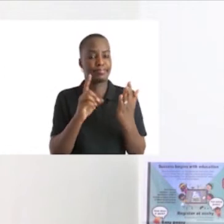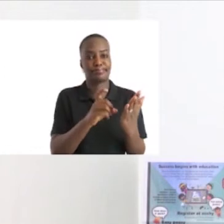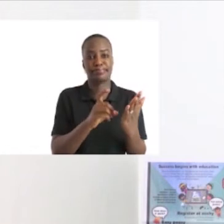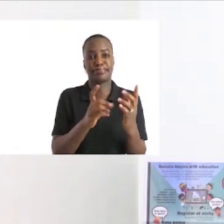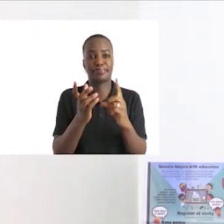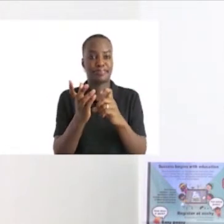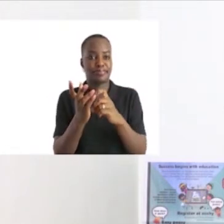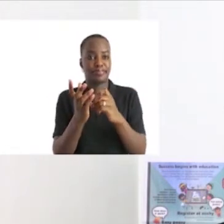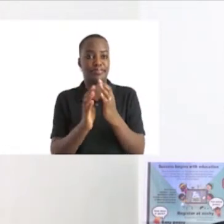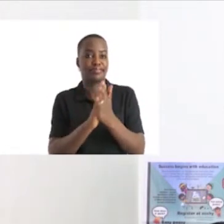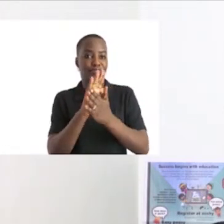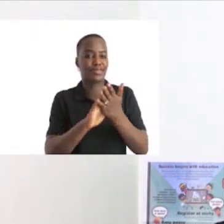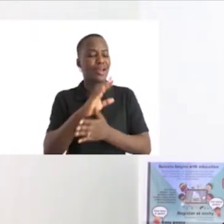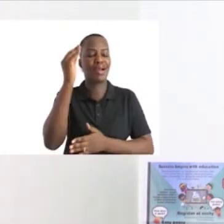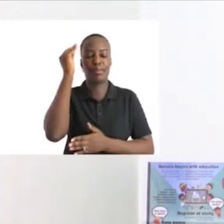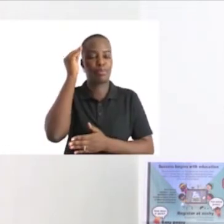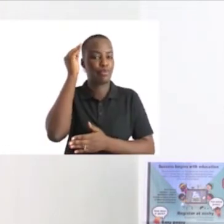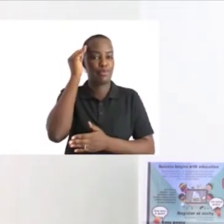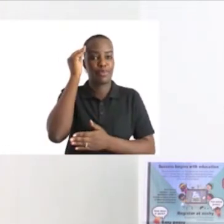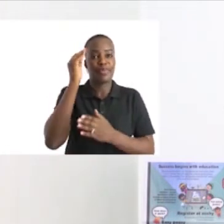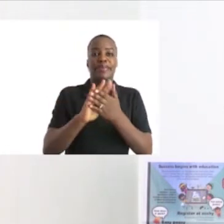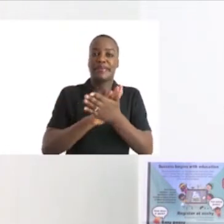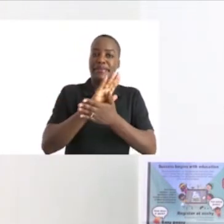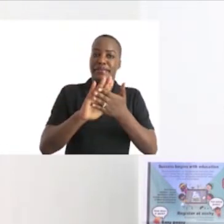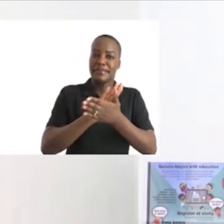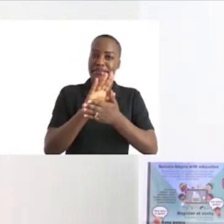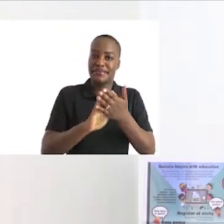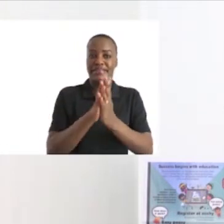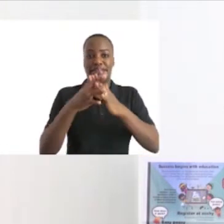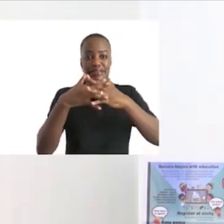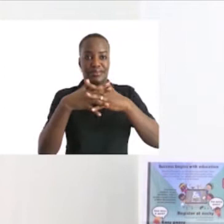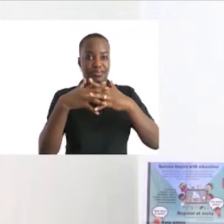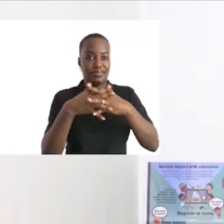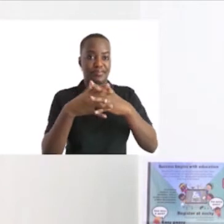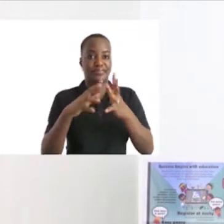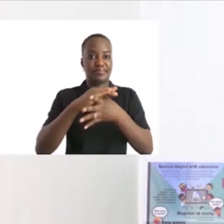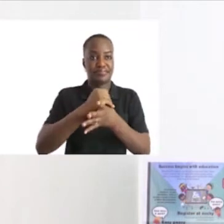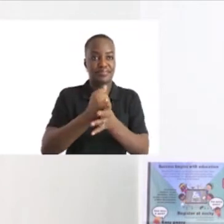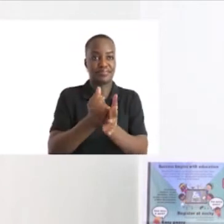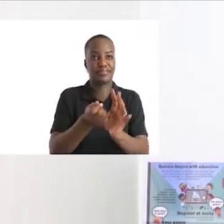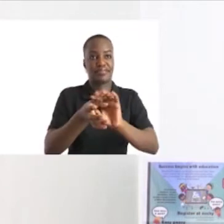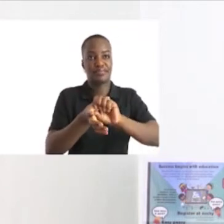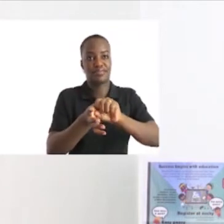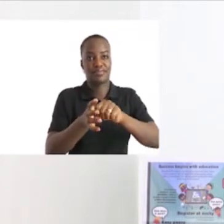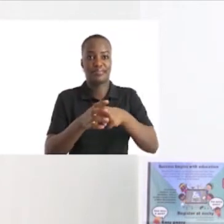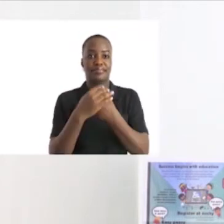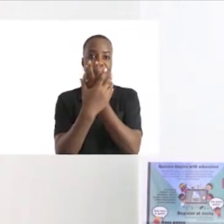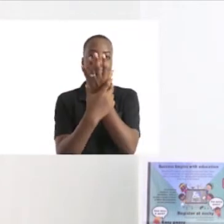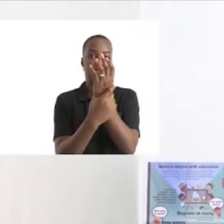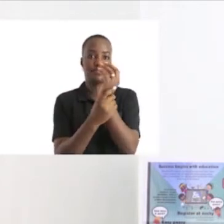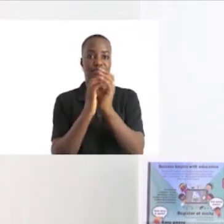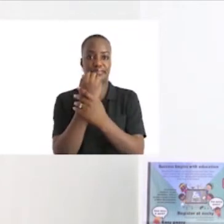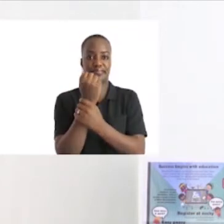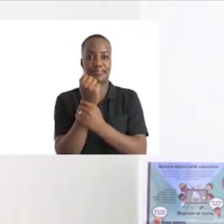sanitizer. You should be used to this by now. Inside, in between, round